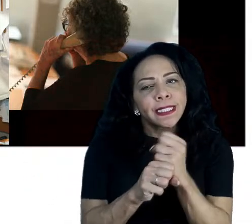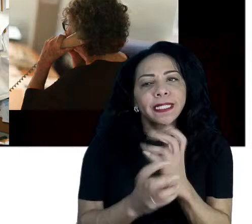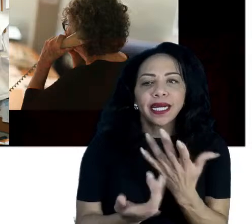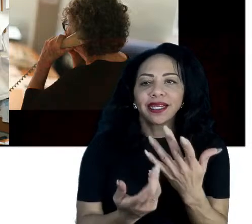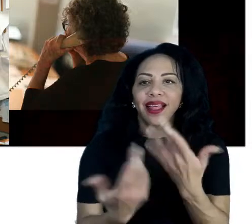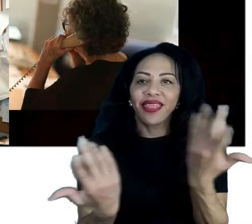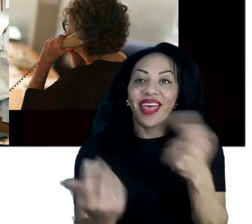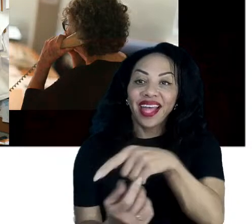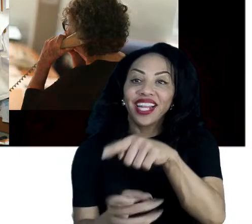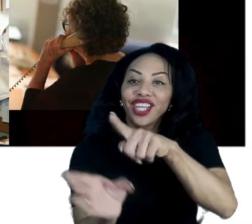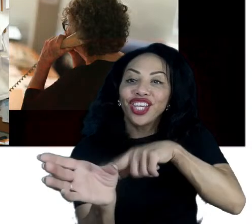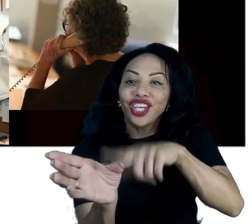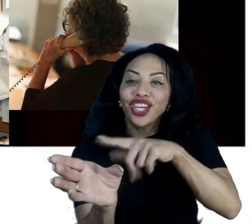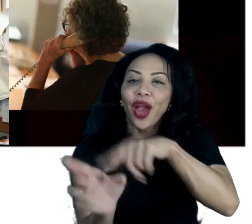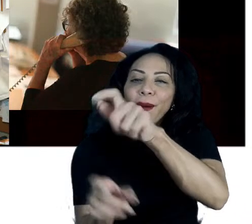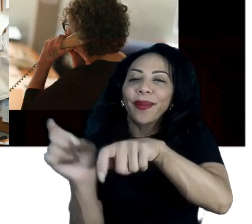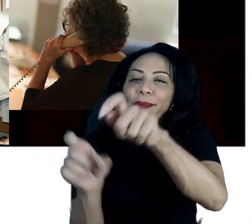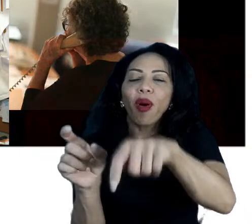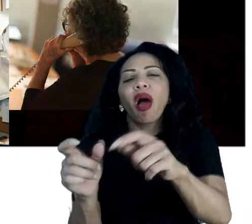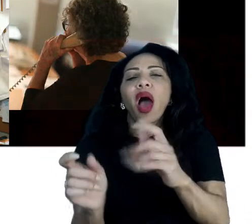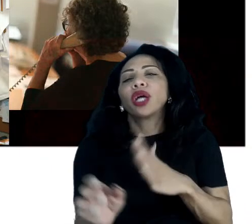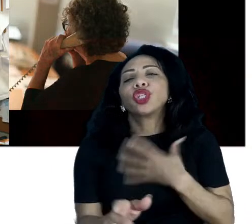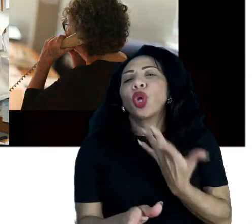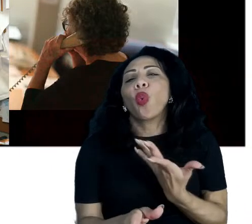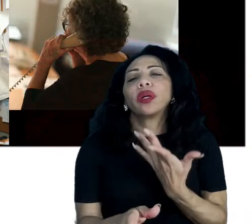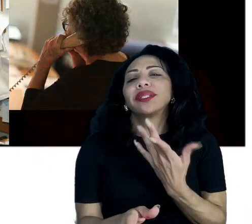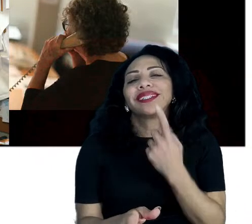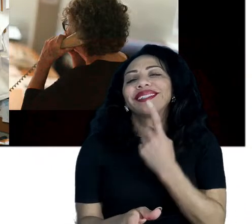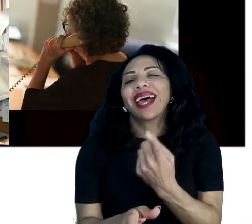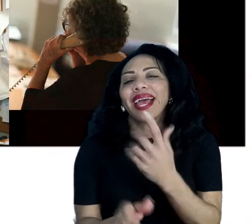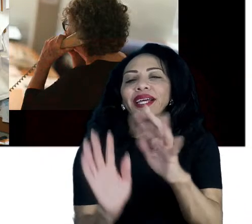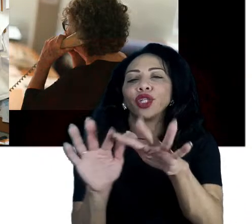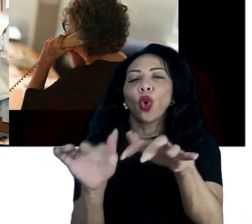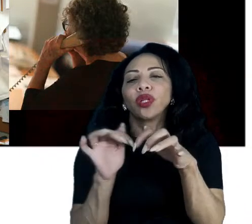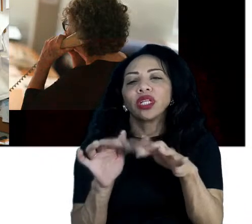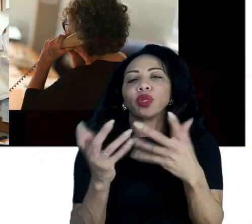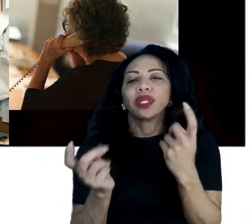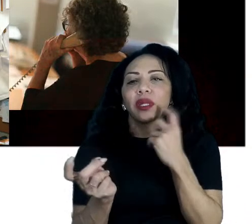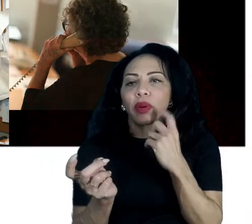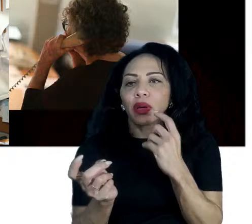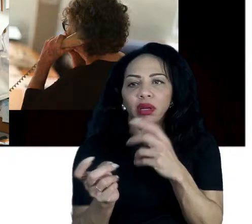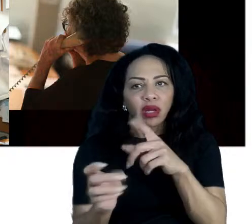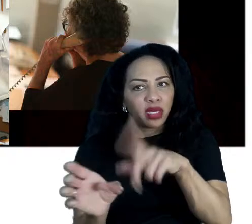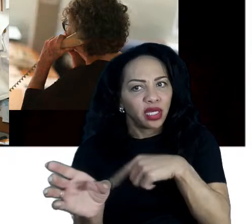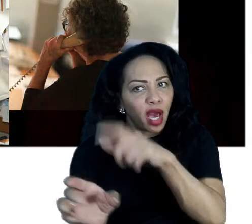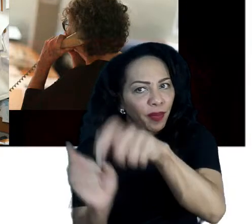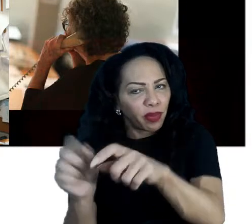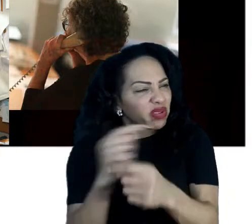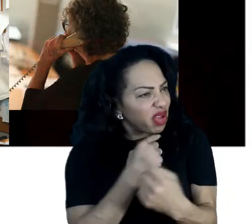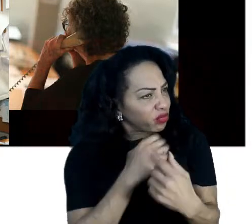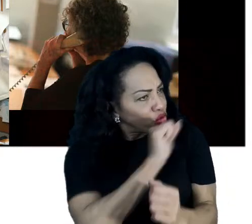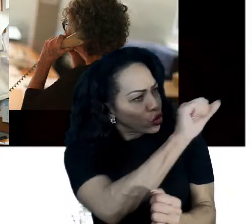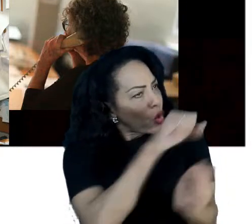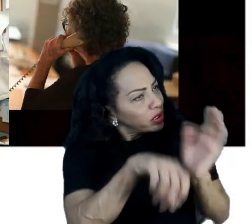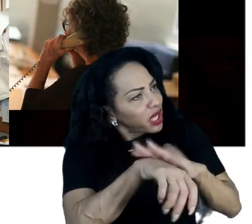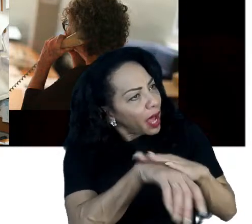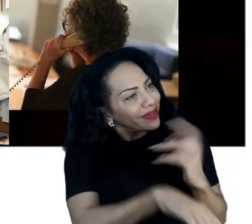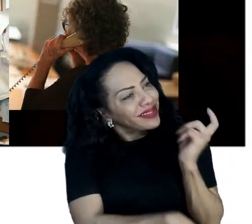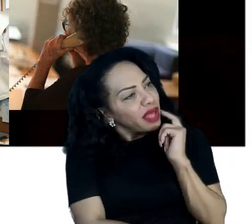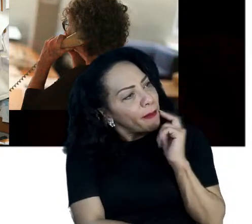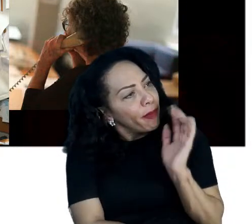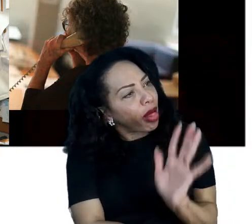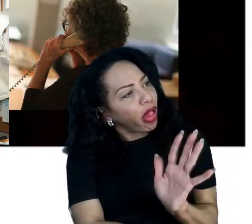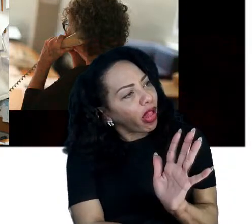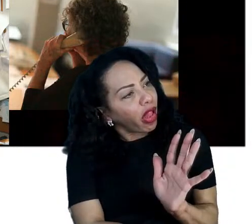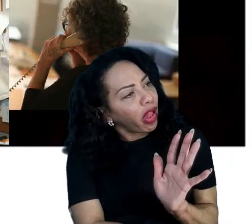to kind of, I don't want to kind of oversimplify, but some younger people were saying, oh, it must have been so much simpler in your day. Life must have been so much